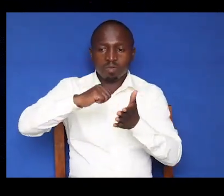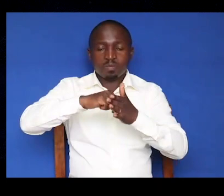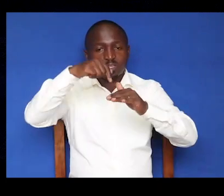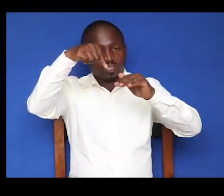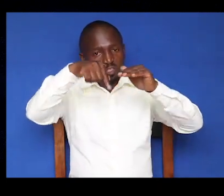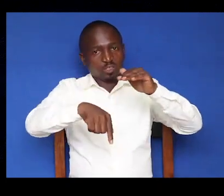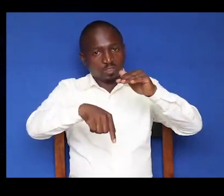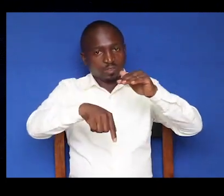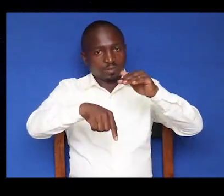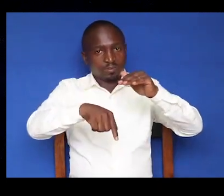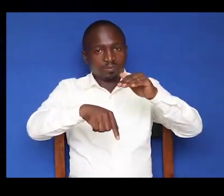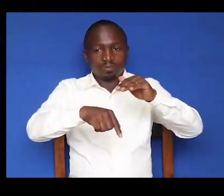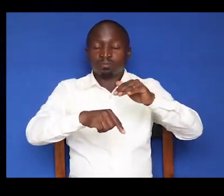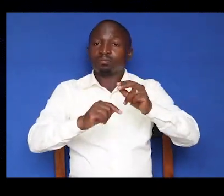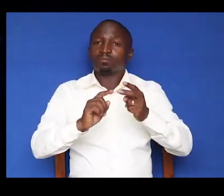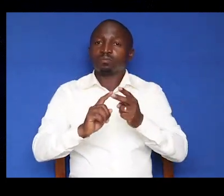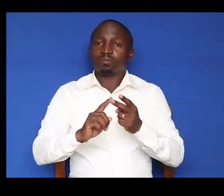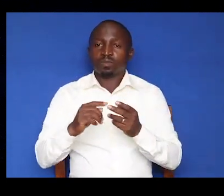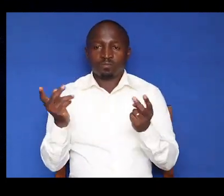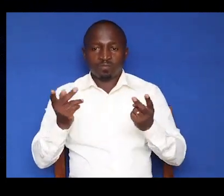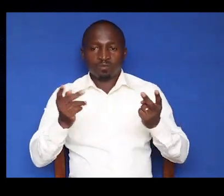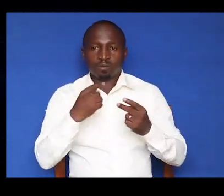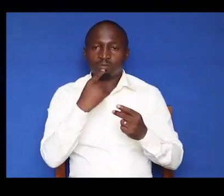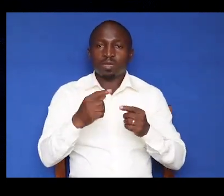Also, we used to call it as the oceanic floor.